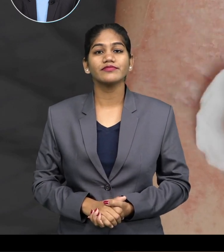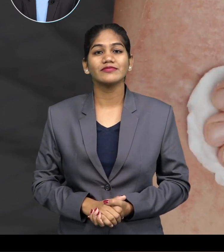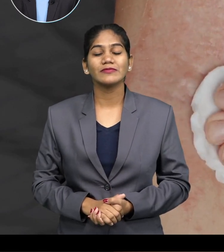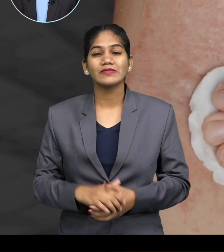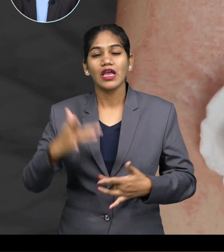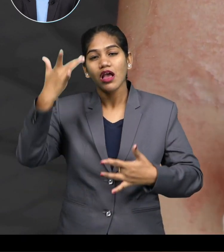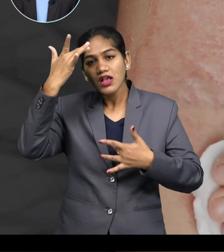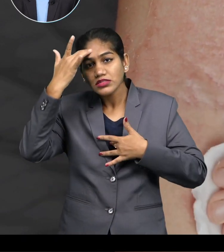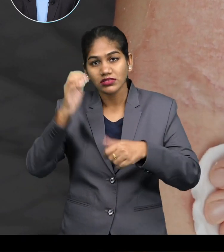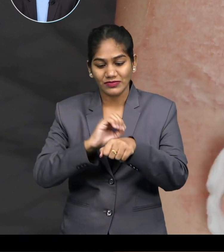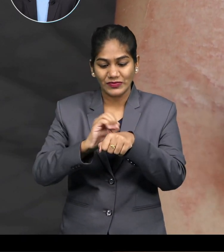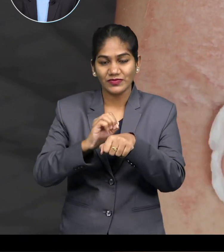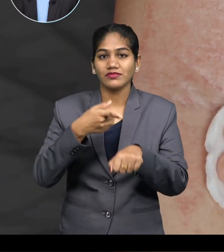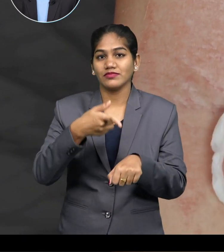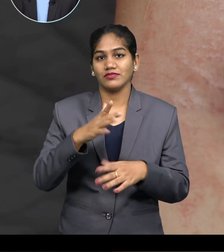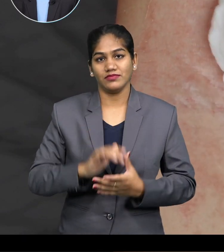allergy.